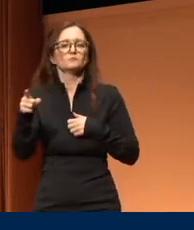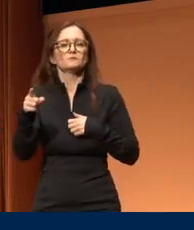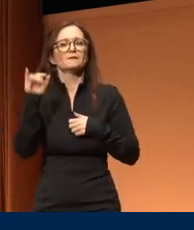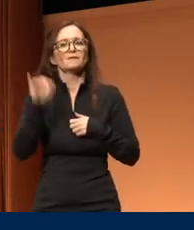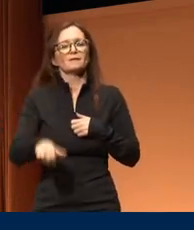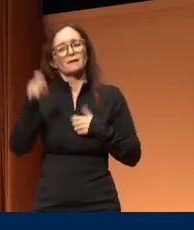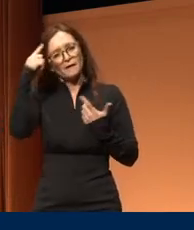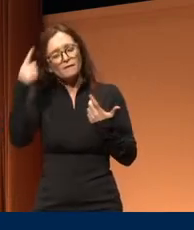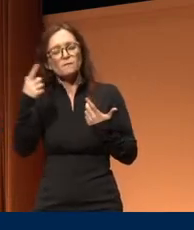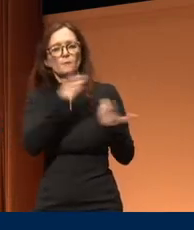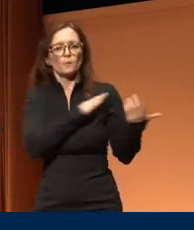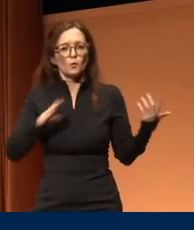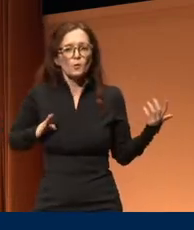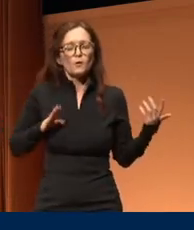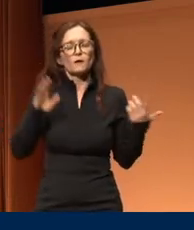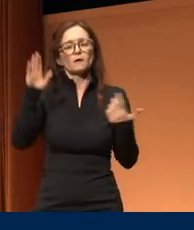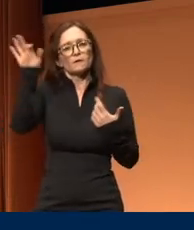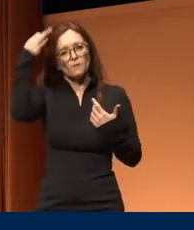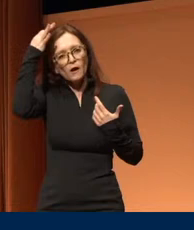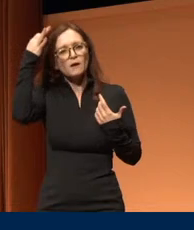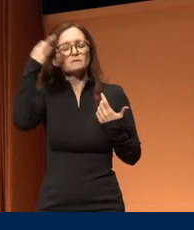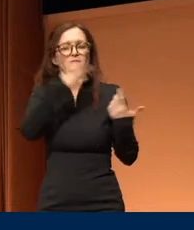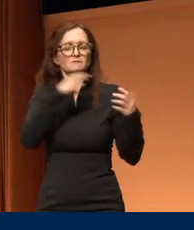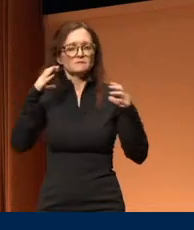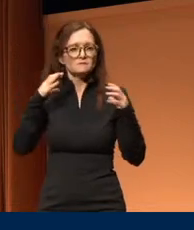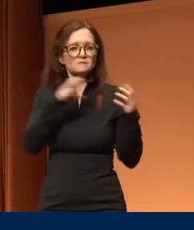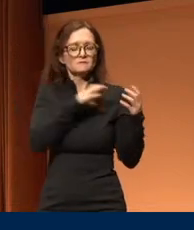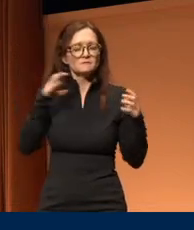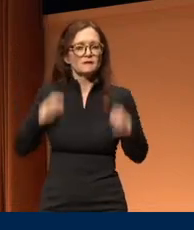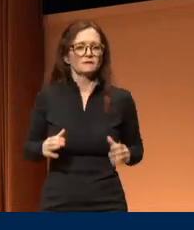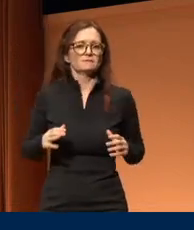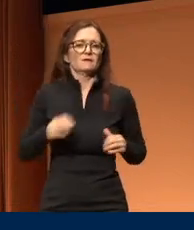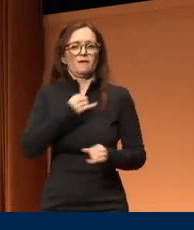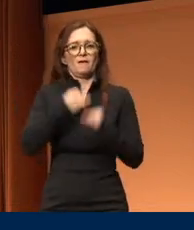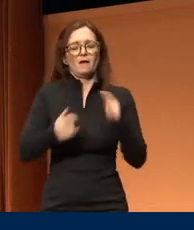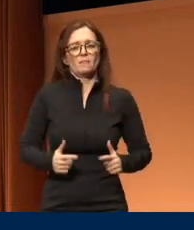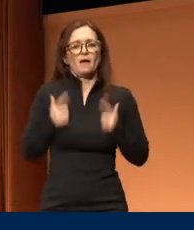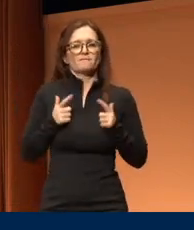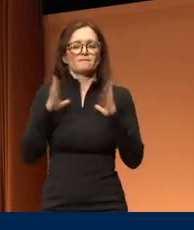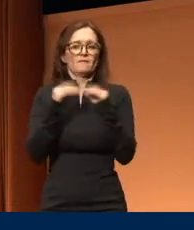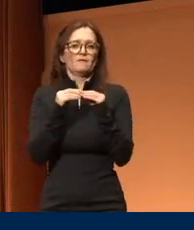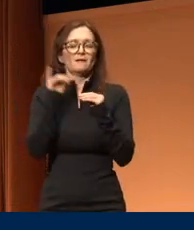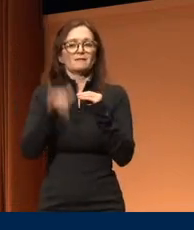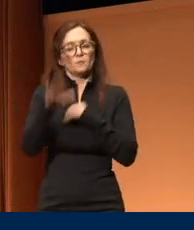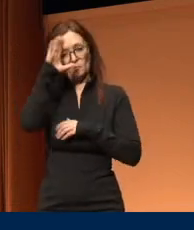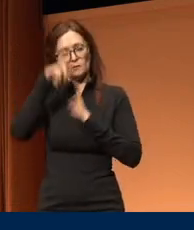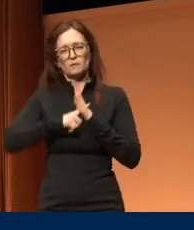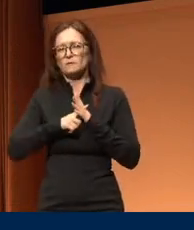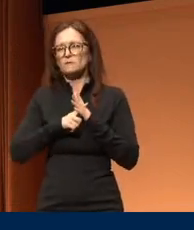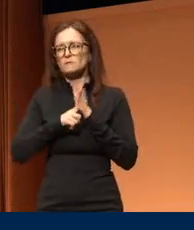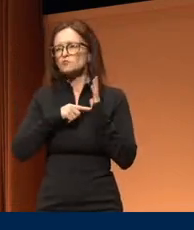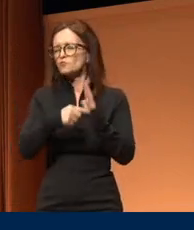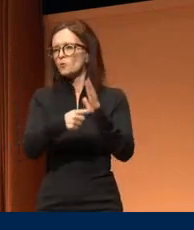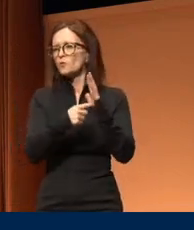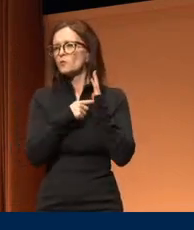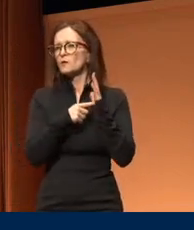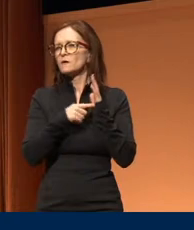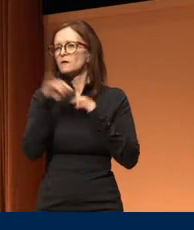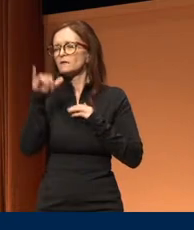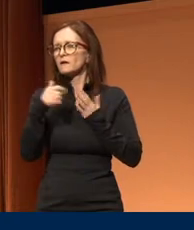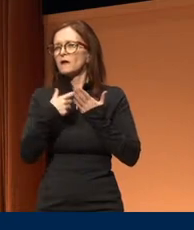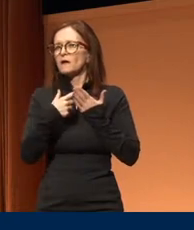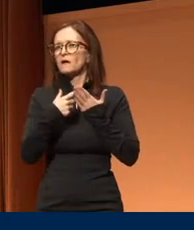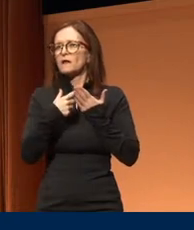governance board of the French Citizens Convention on the End of Life, which will feature, I think, in the lecture